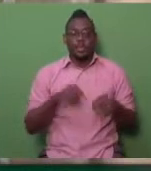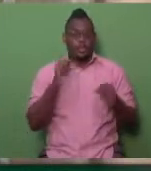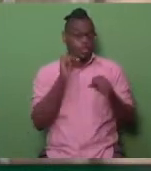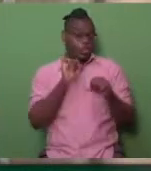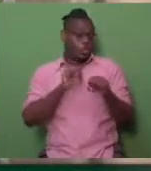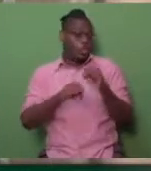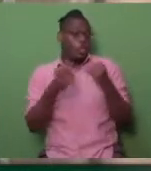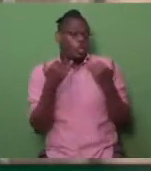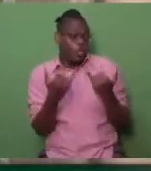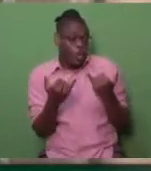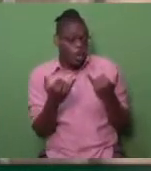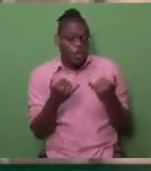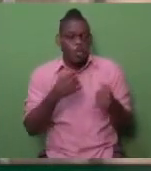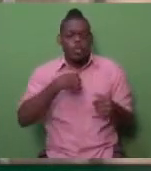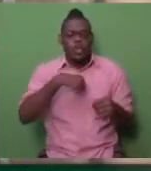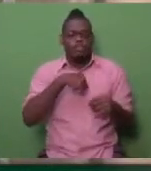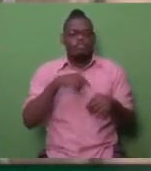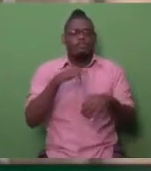Now, Madam,